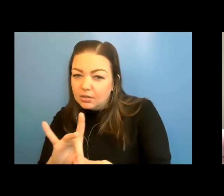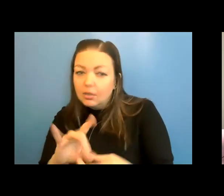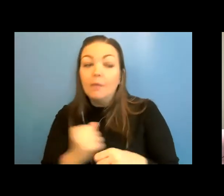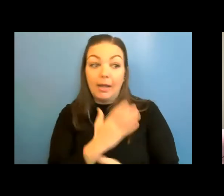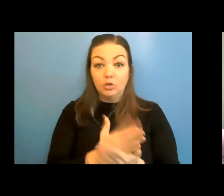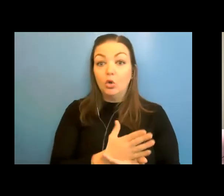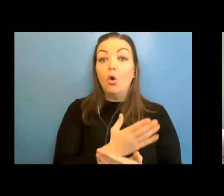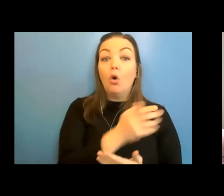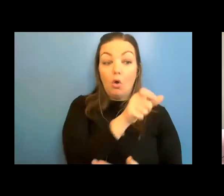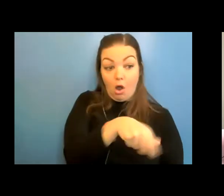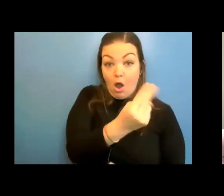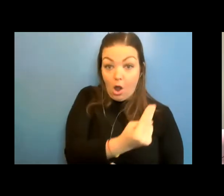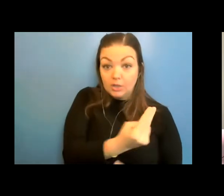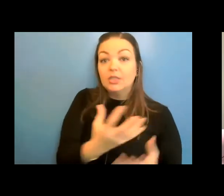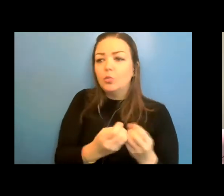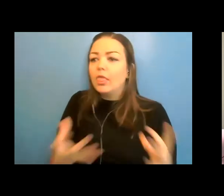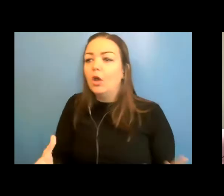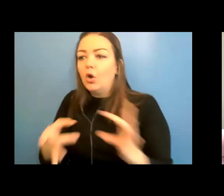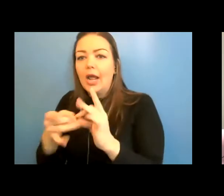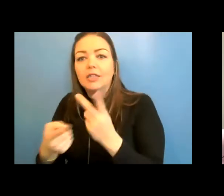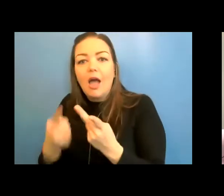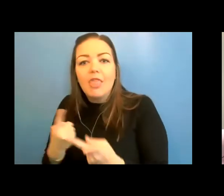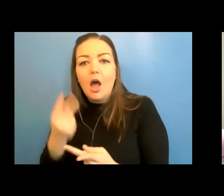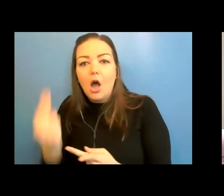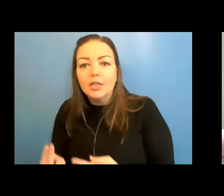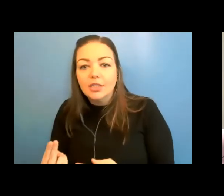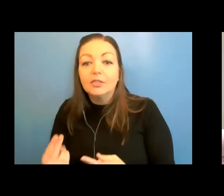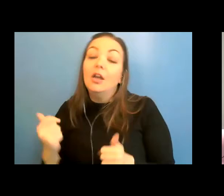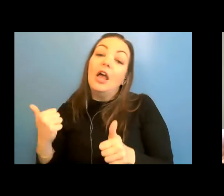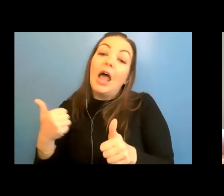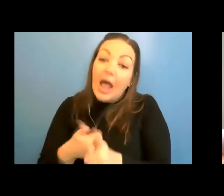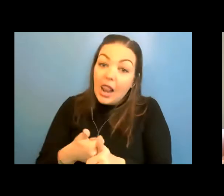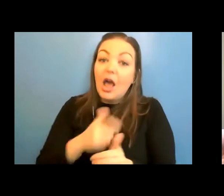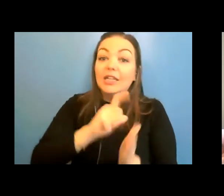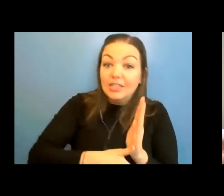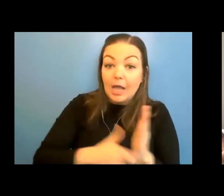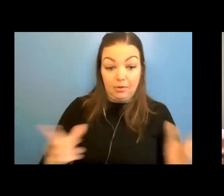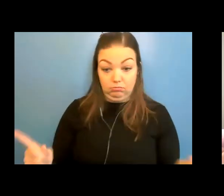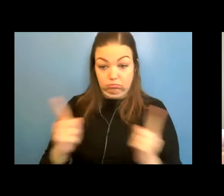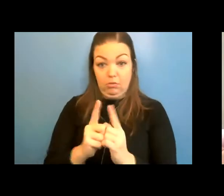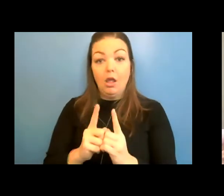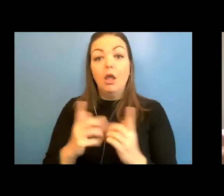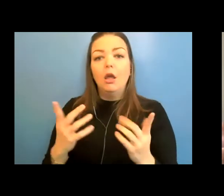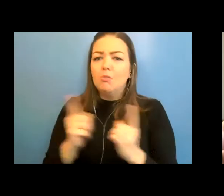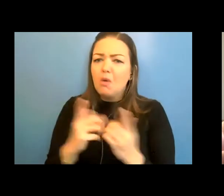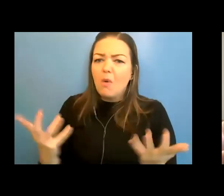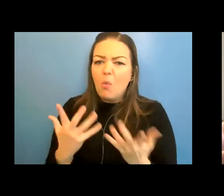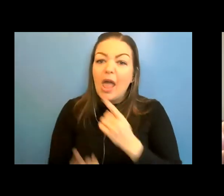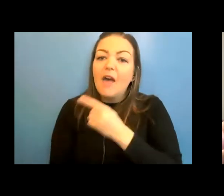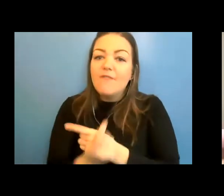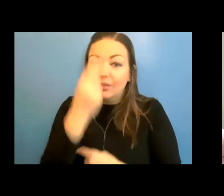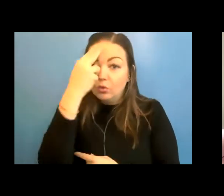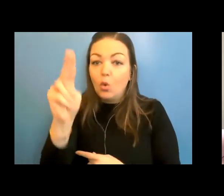hold connects events which link allies and disabled artists. It has been in